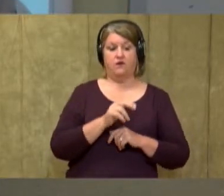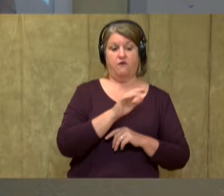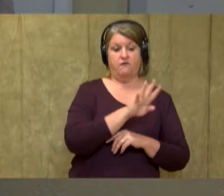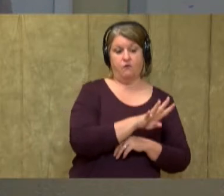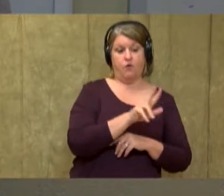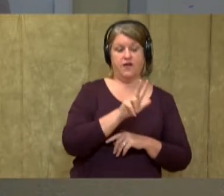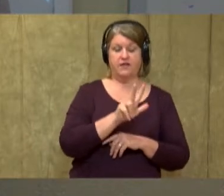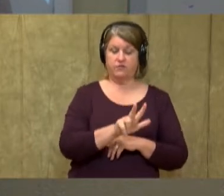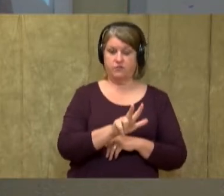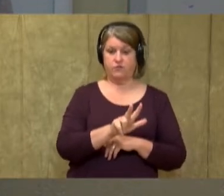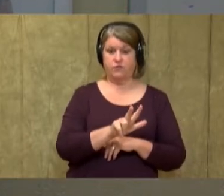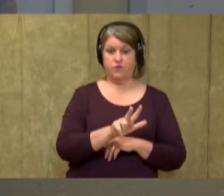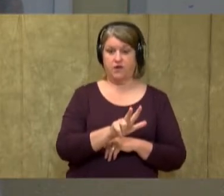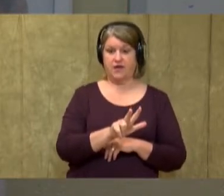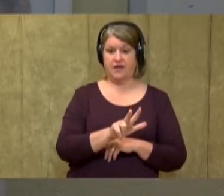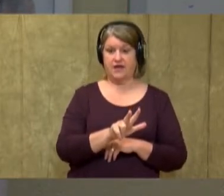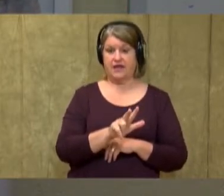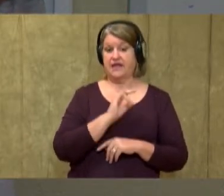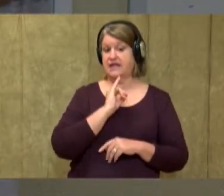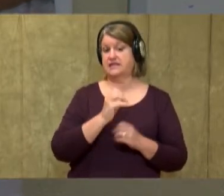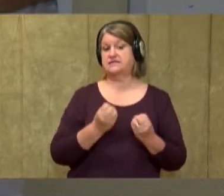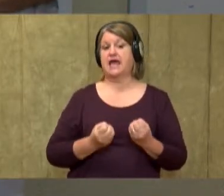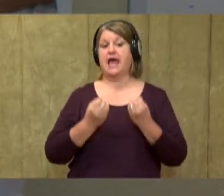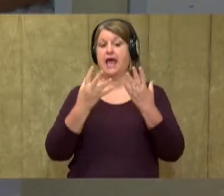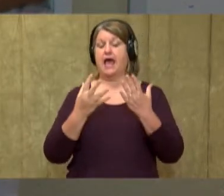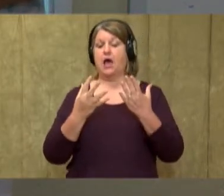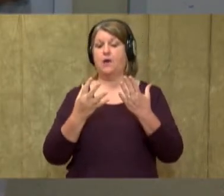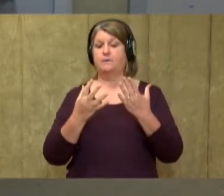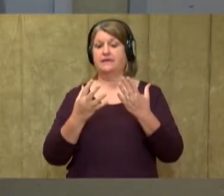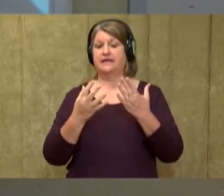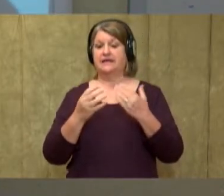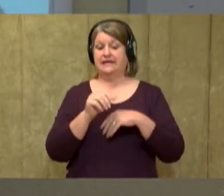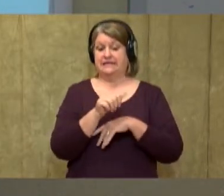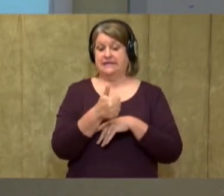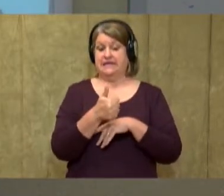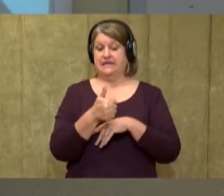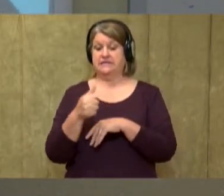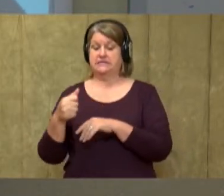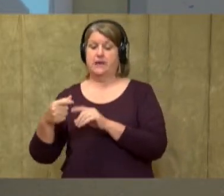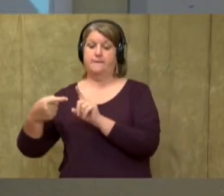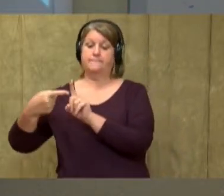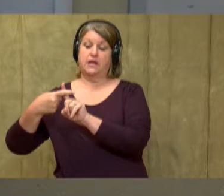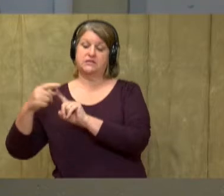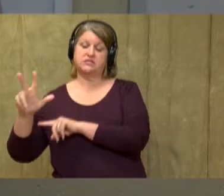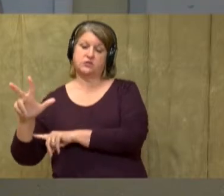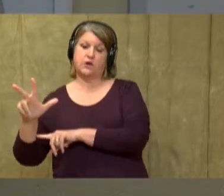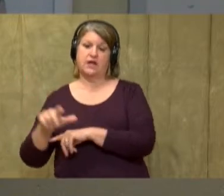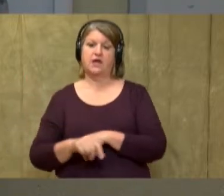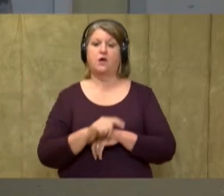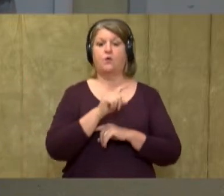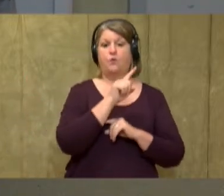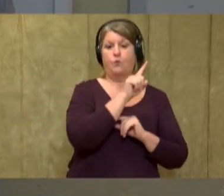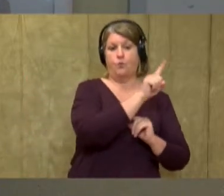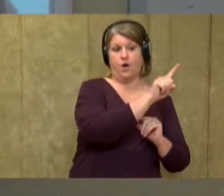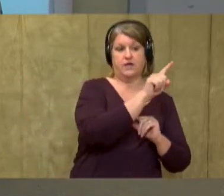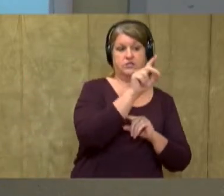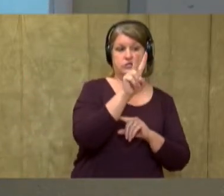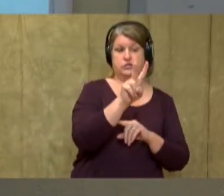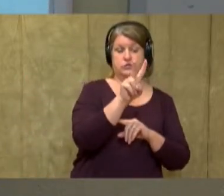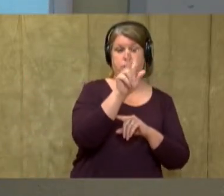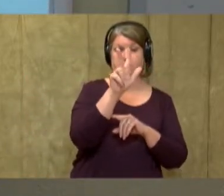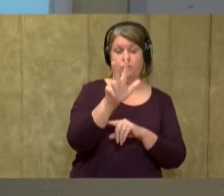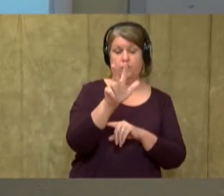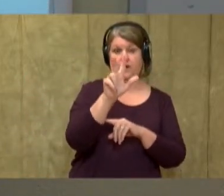43 is how many tens plus 3? Well, let's count them. 1, 2, 3, 4. It